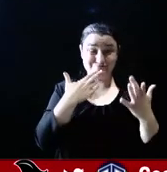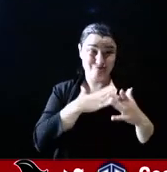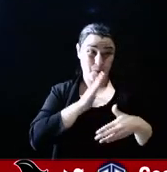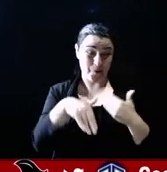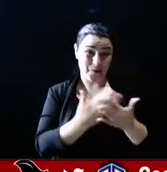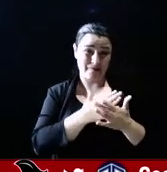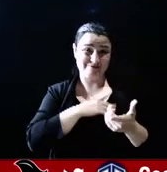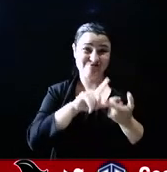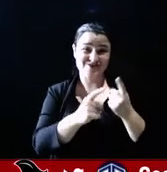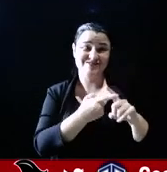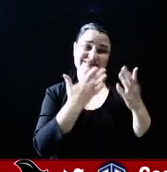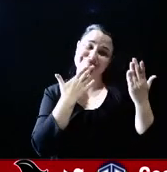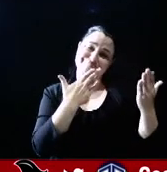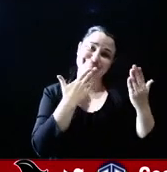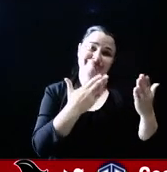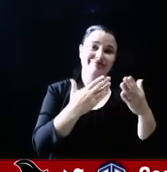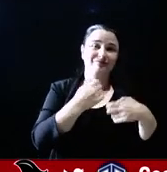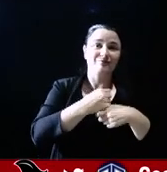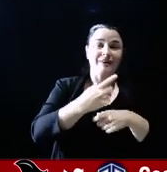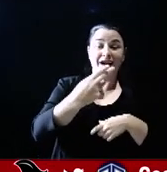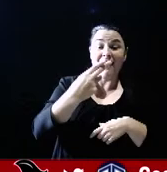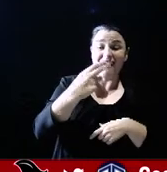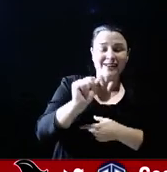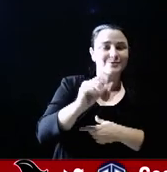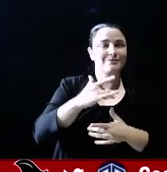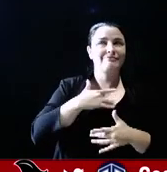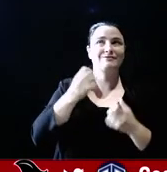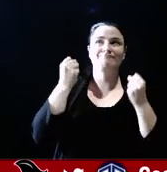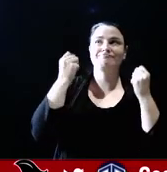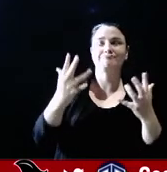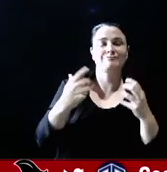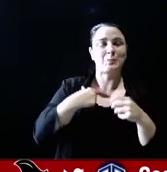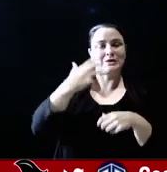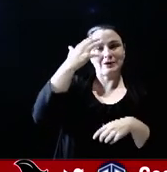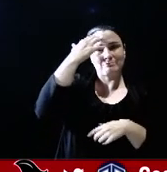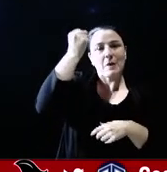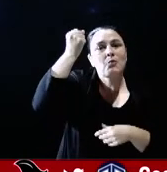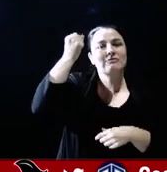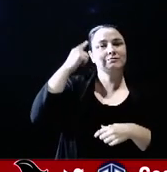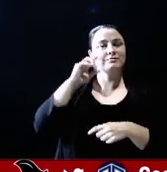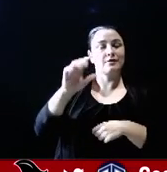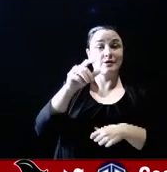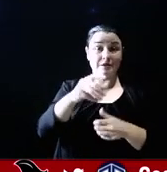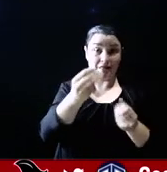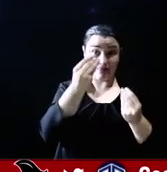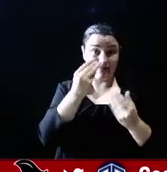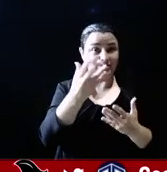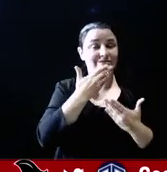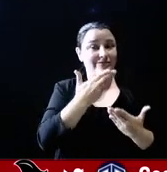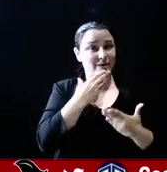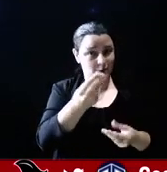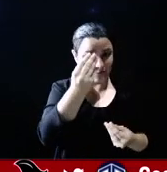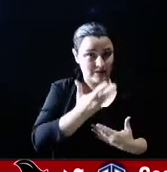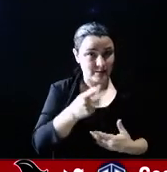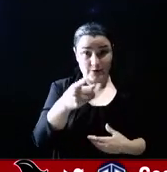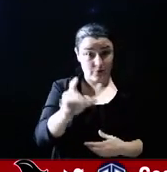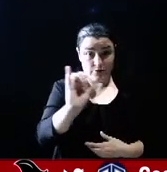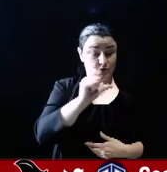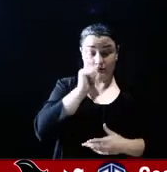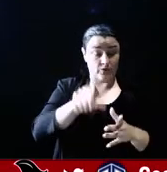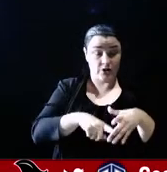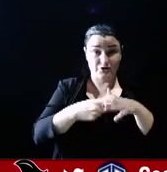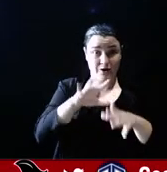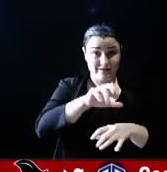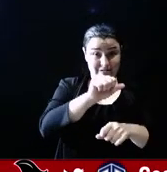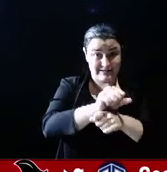friends. Thank you for making high school a place of memories. Thank you for letting me know that you too have not started the assignment that is due tomorrow.